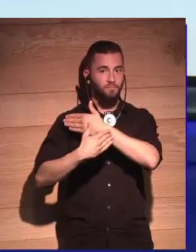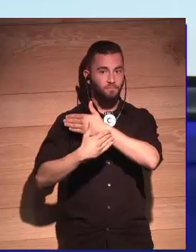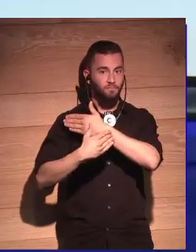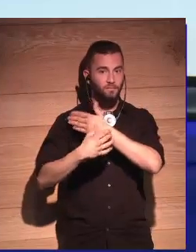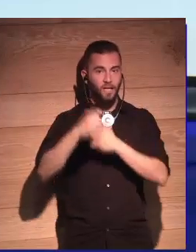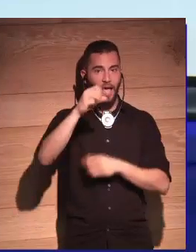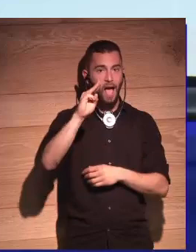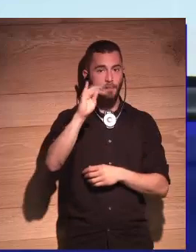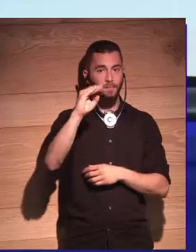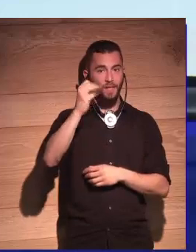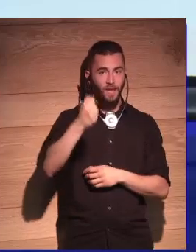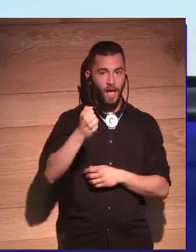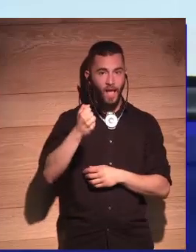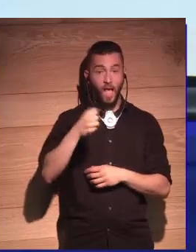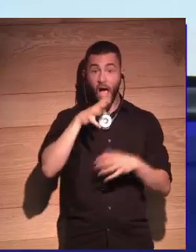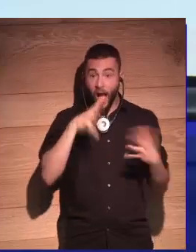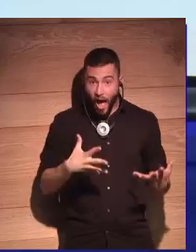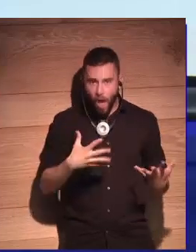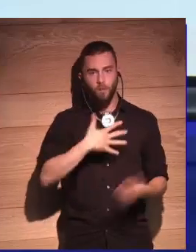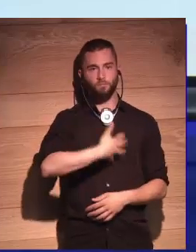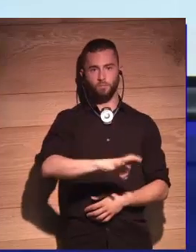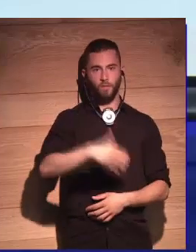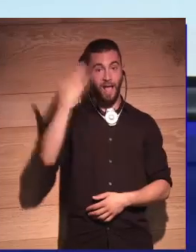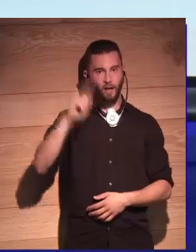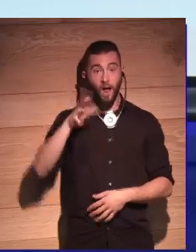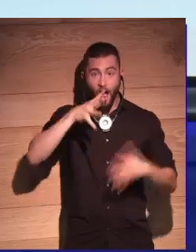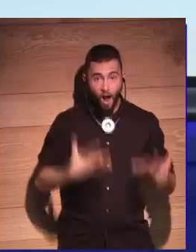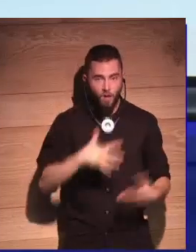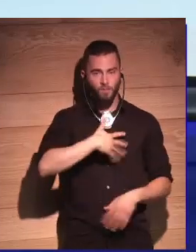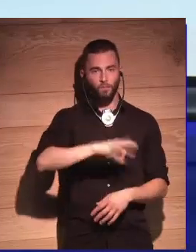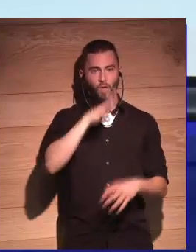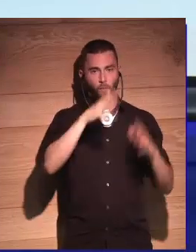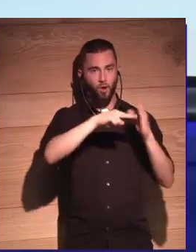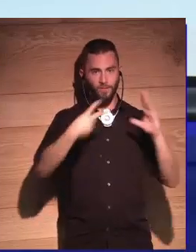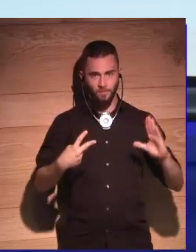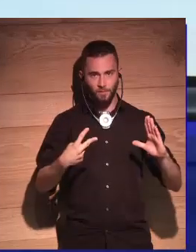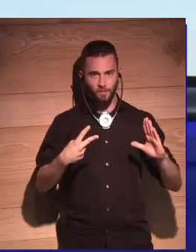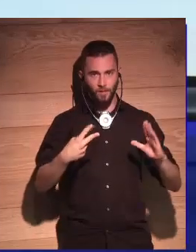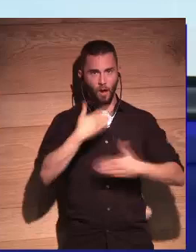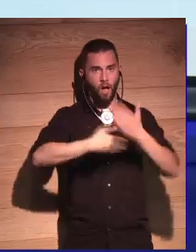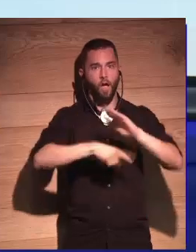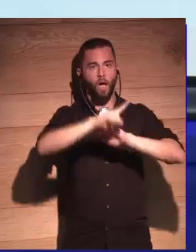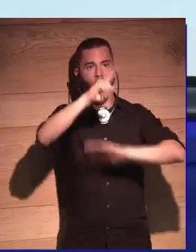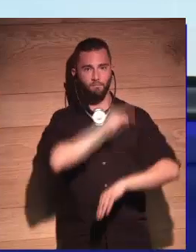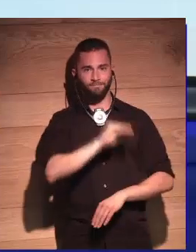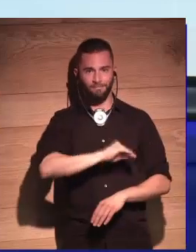now possible because the technology is now caught up. I think that's the difference